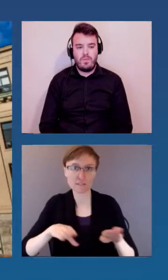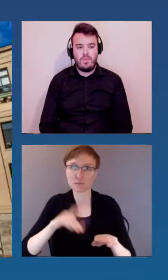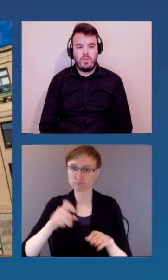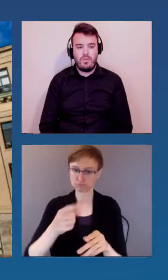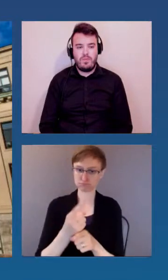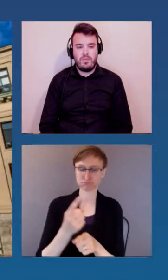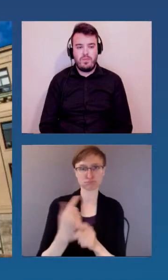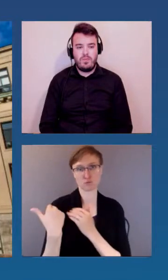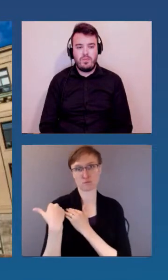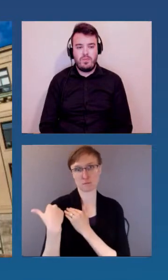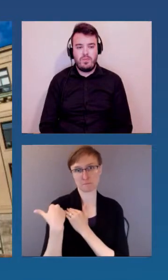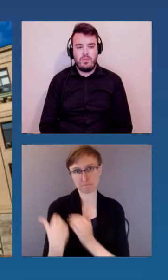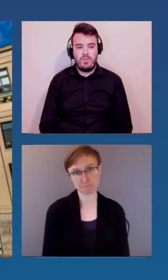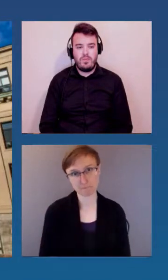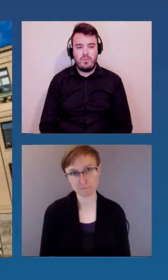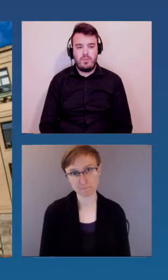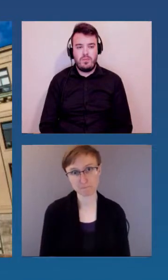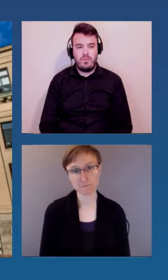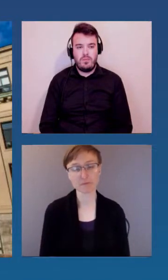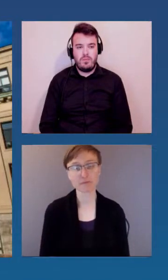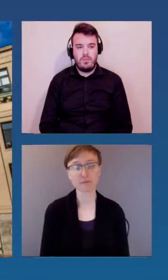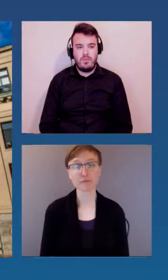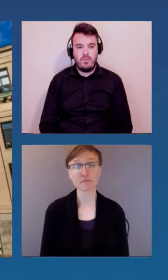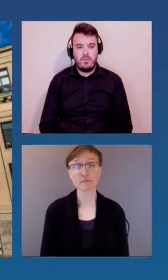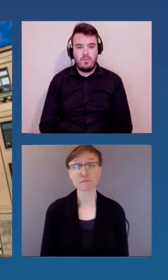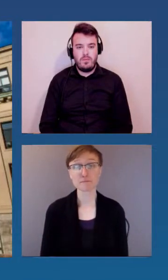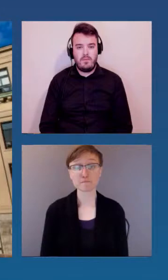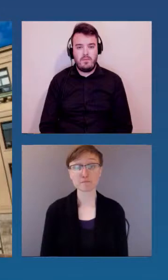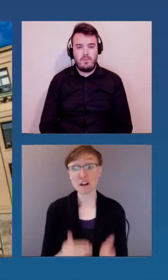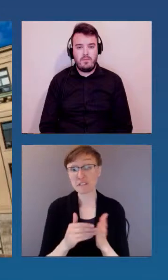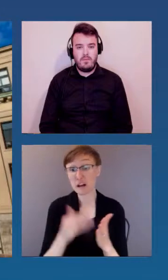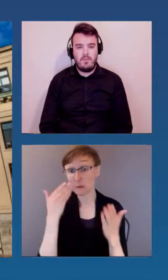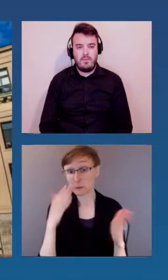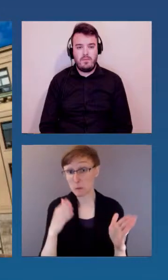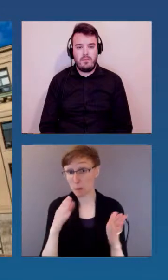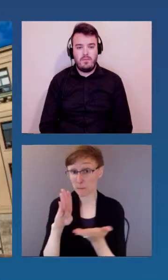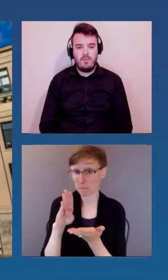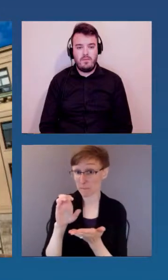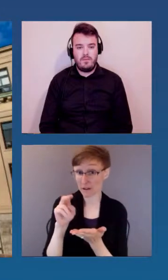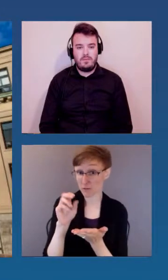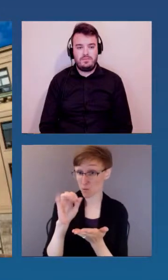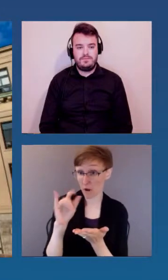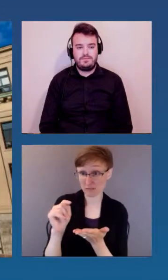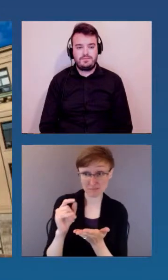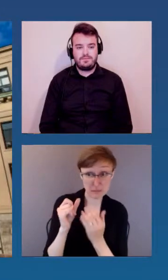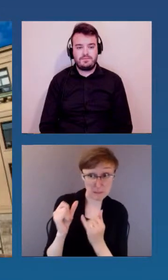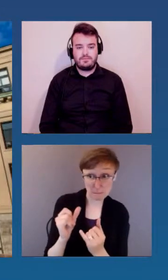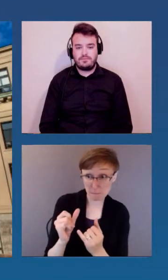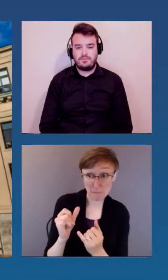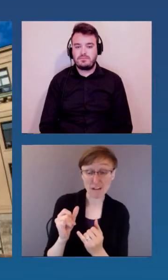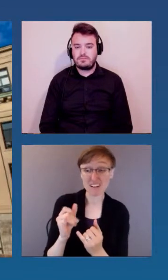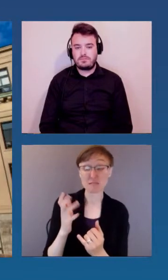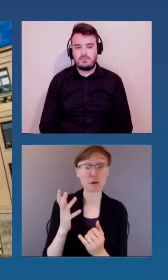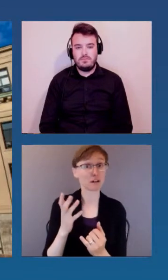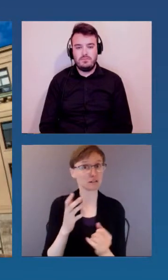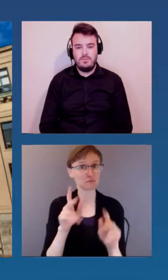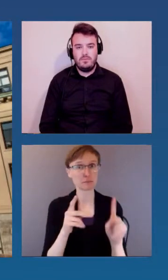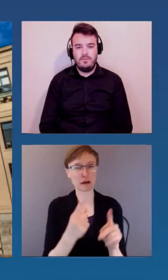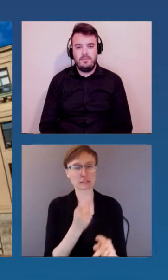automne, 95% des cours à l'Université d'Ottawa vont être à distance. Il va y avoir néanmoins